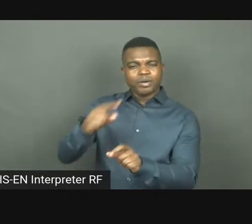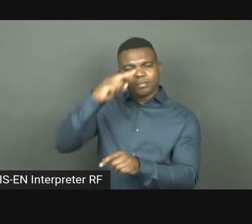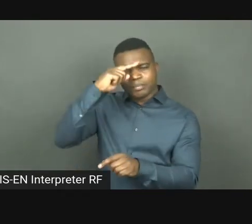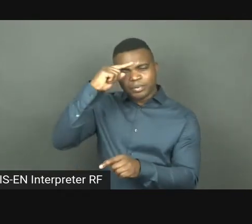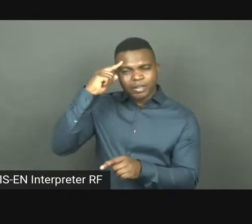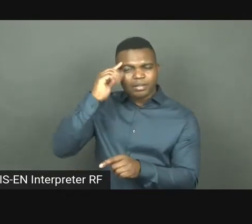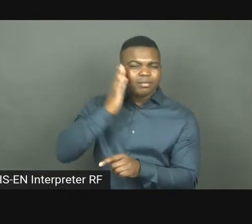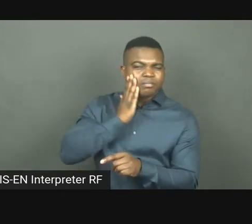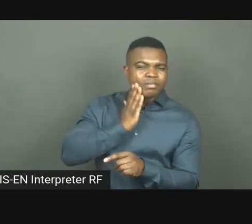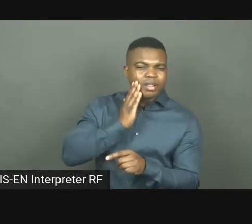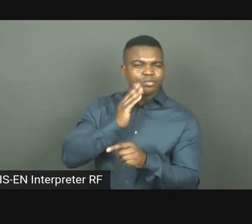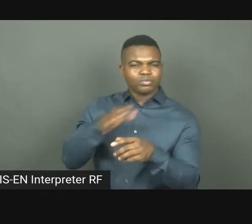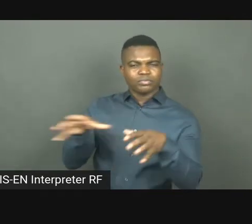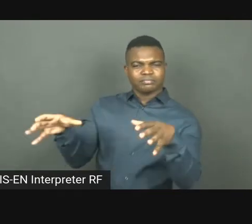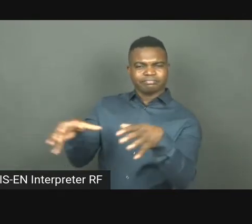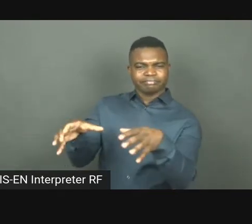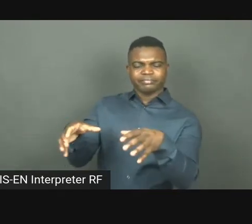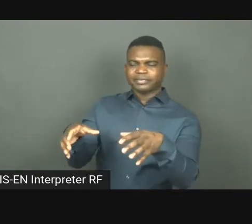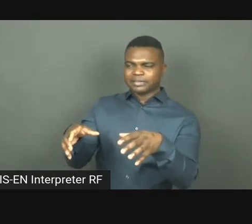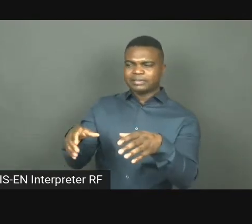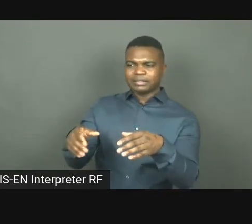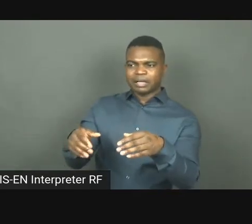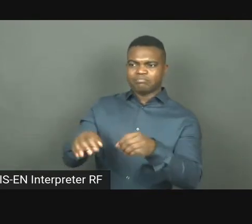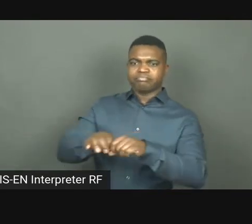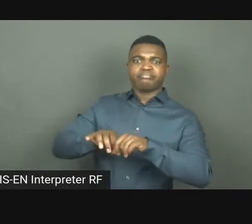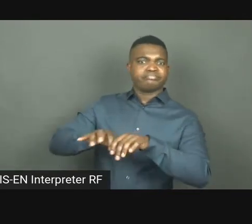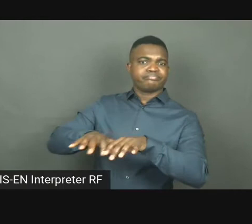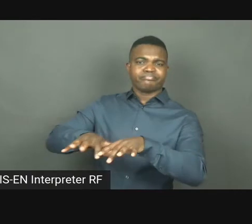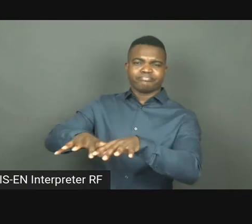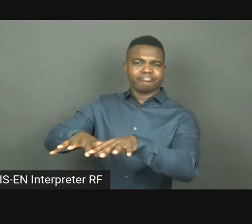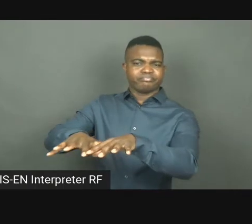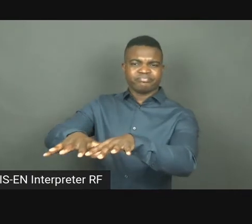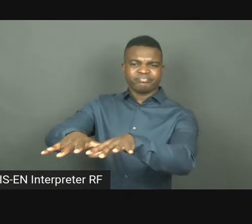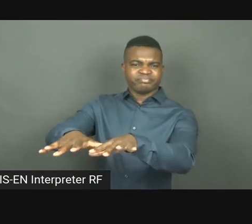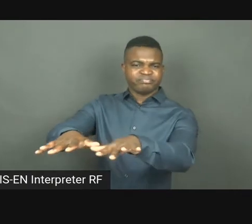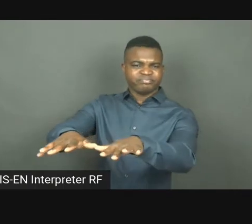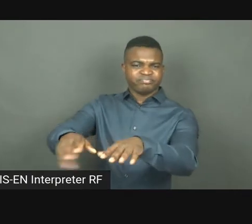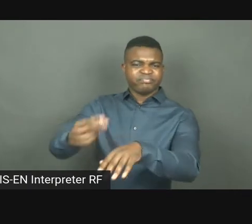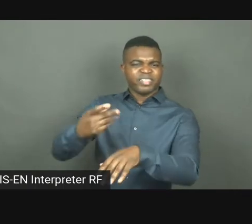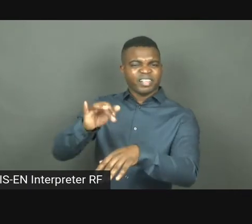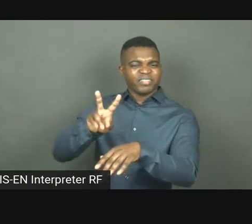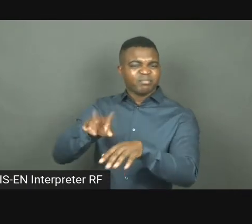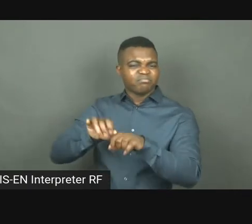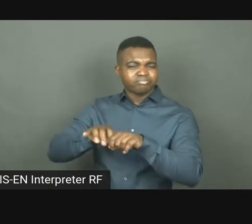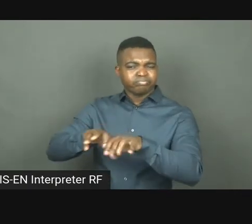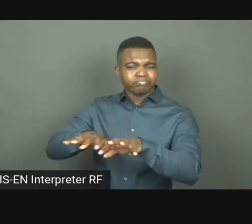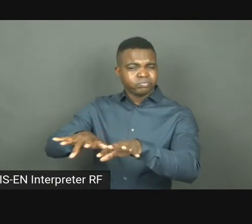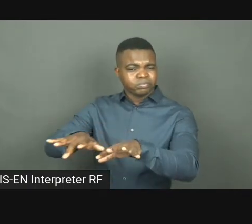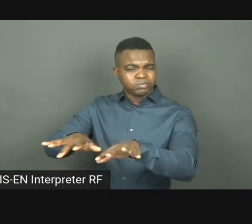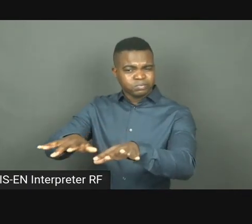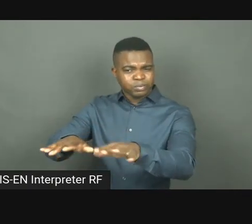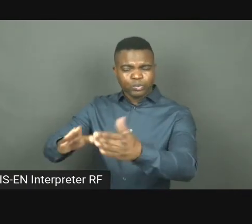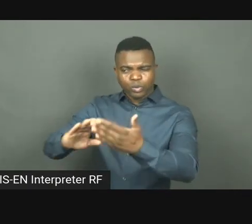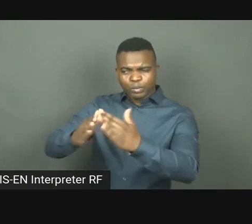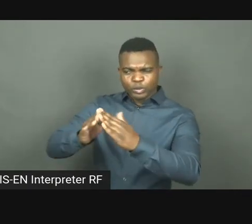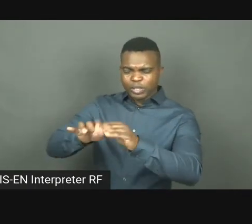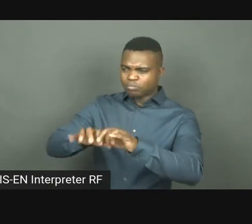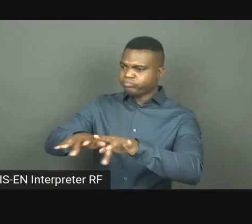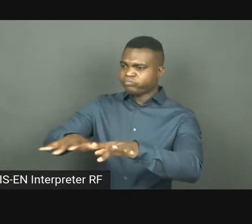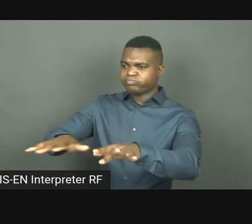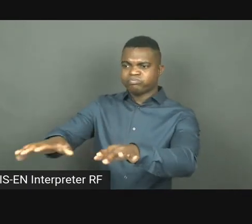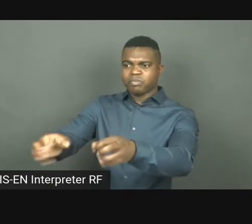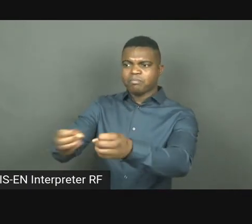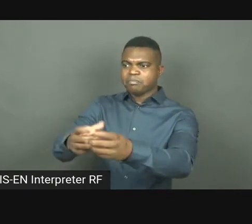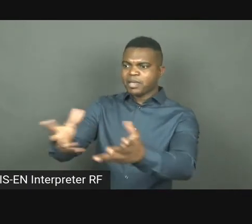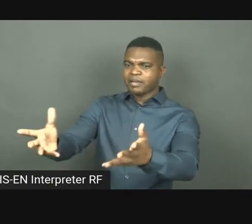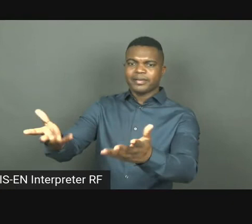trajectory of the epidemic in the mid-1990s, people who use drugs and alcohol in chaotic ways began to organize to